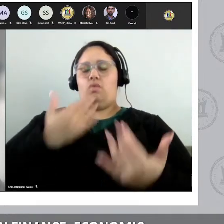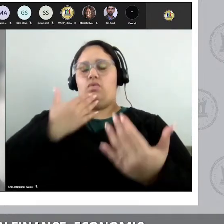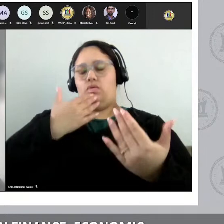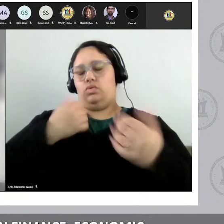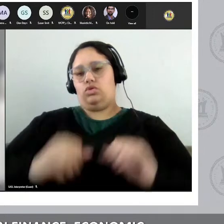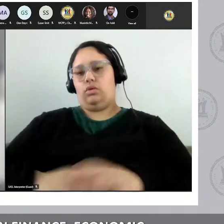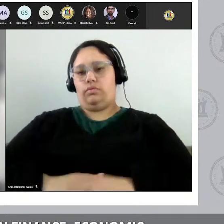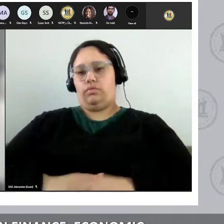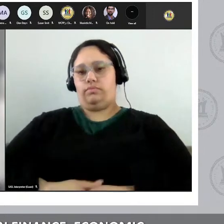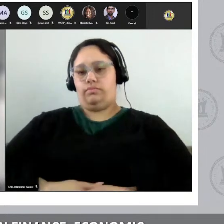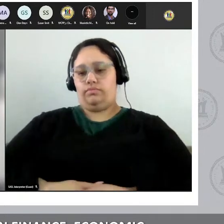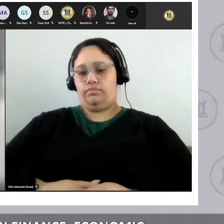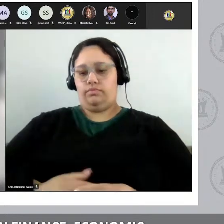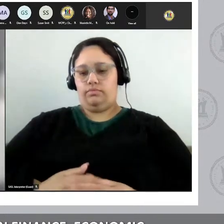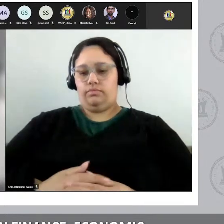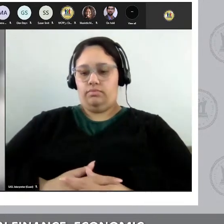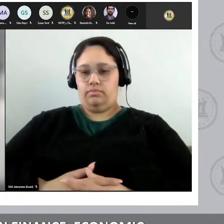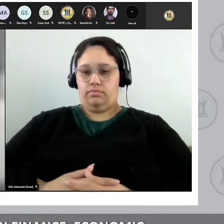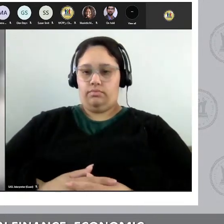you, Chair.